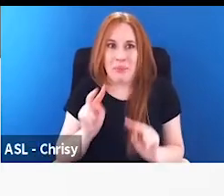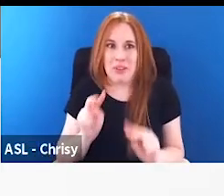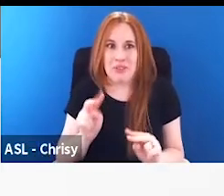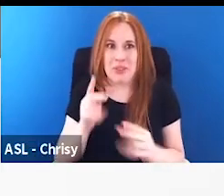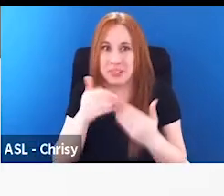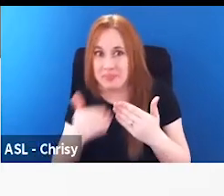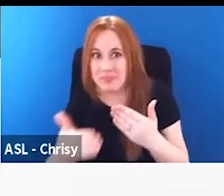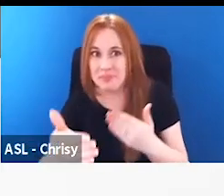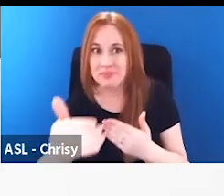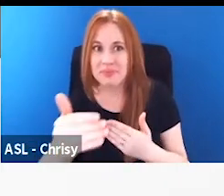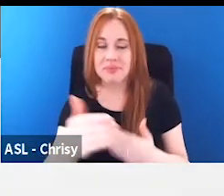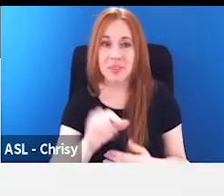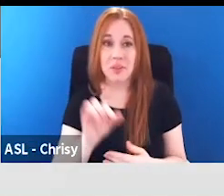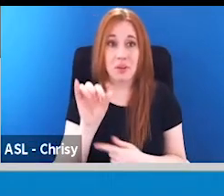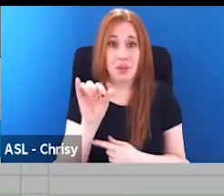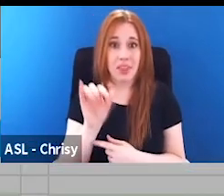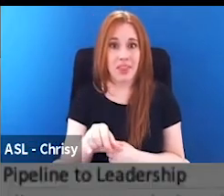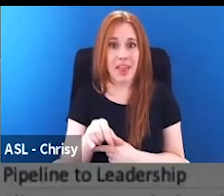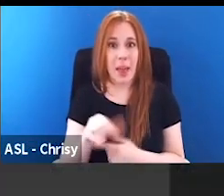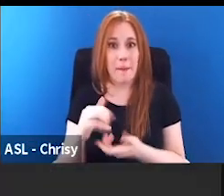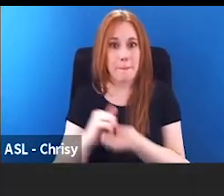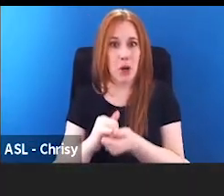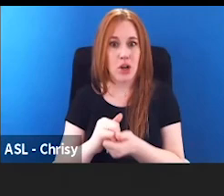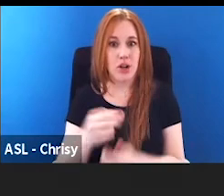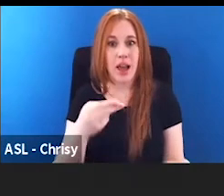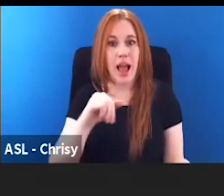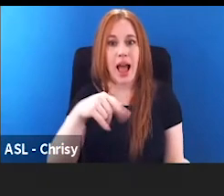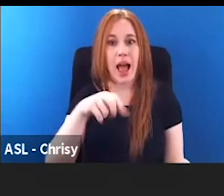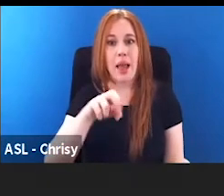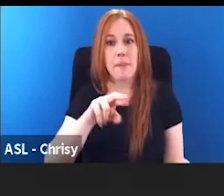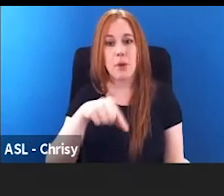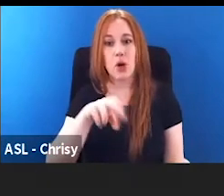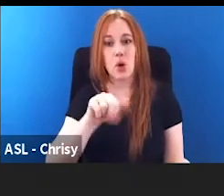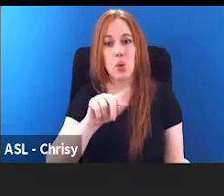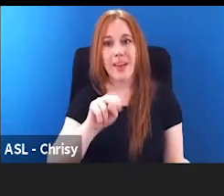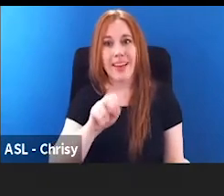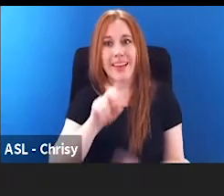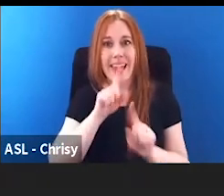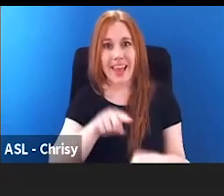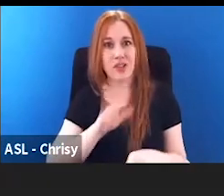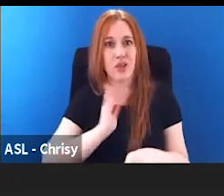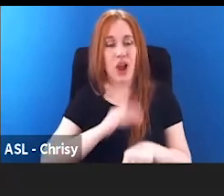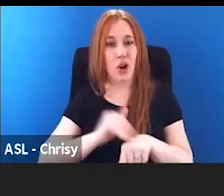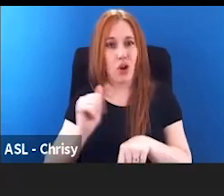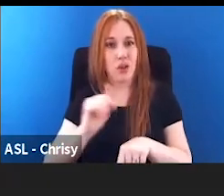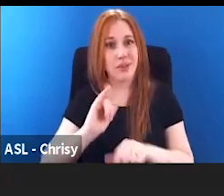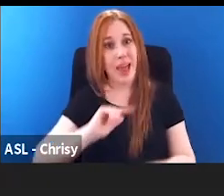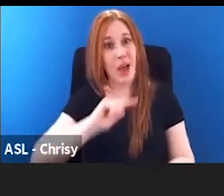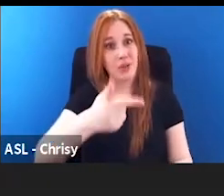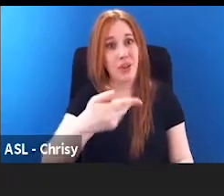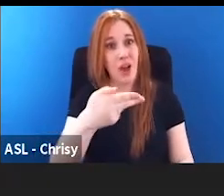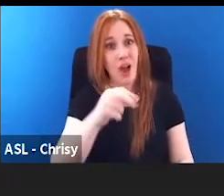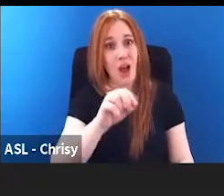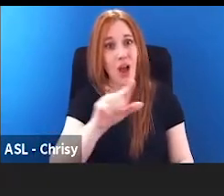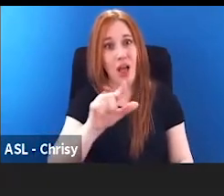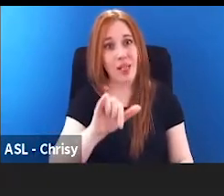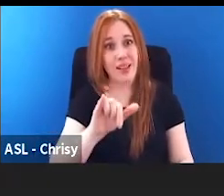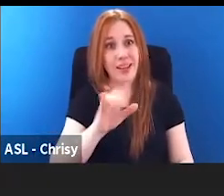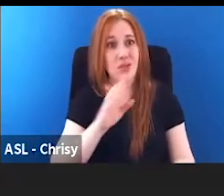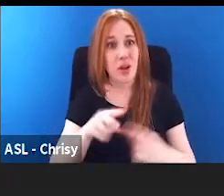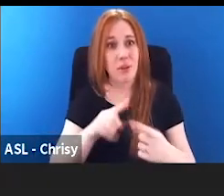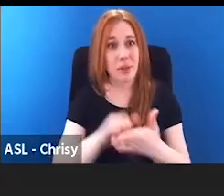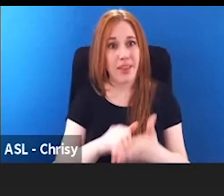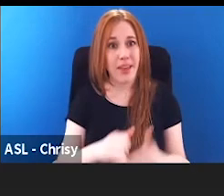us. But that partner is Hyperquake, that has answered the call to take that on for us. And so now I'm going to turn it over to Holly just to talk a little bit about that.